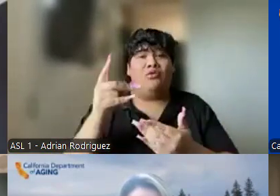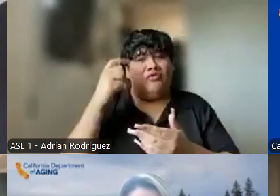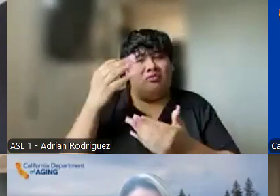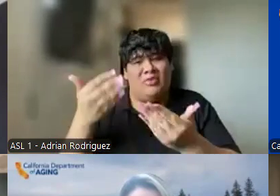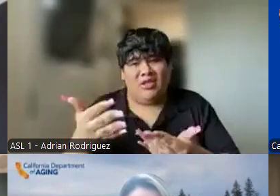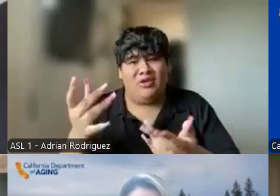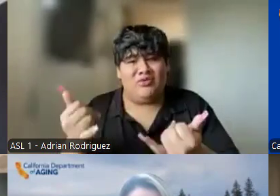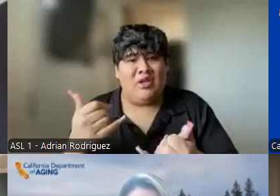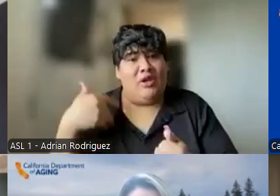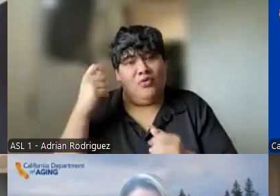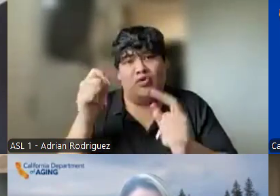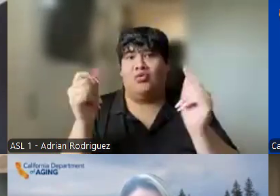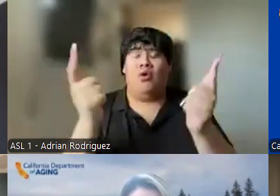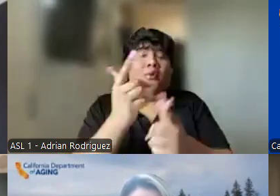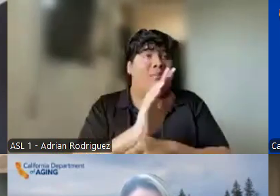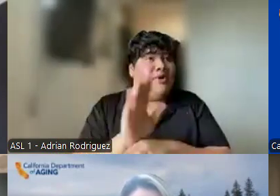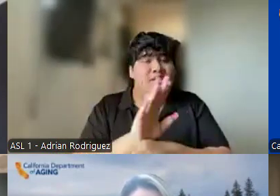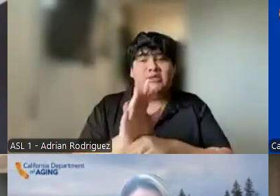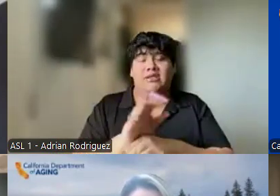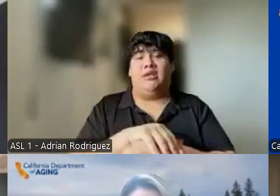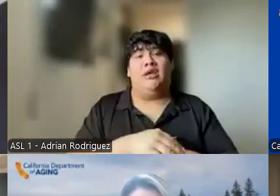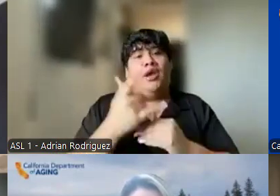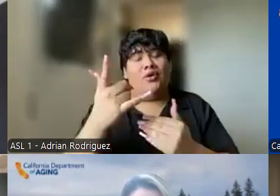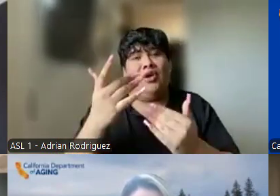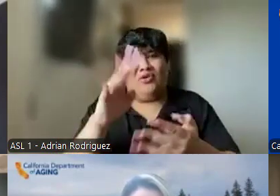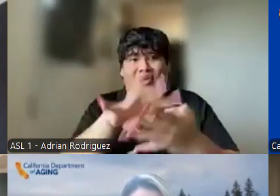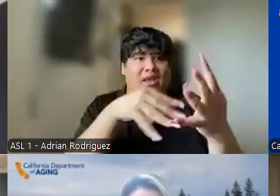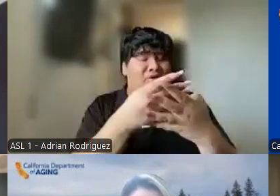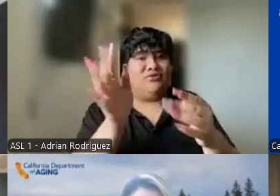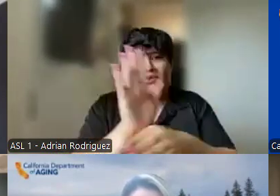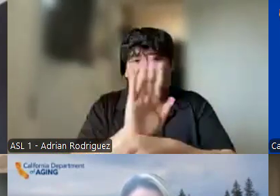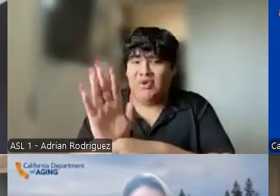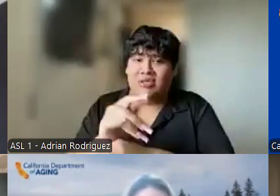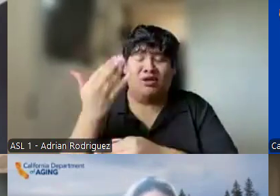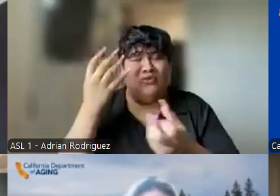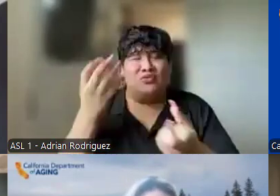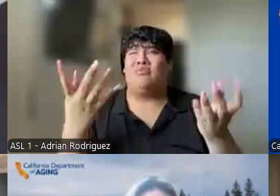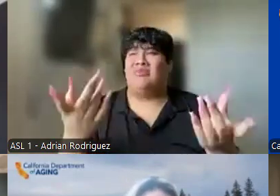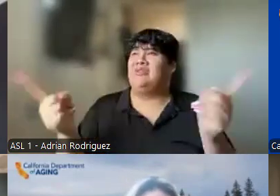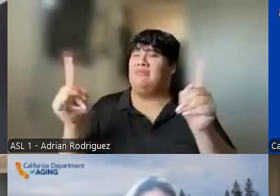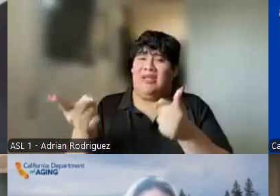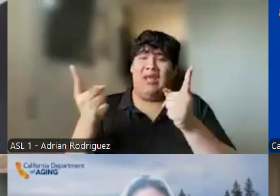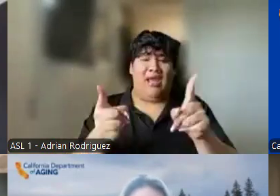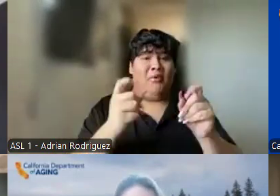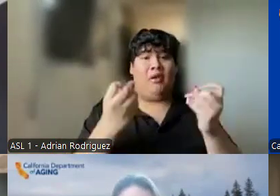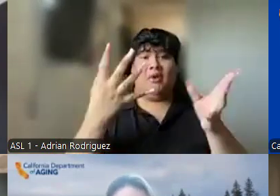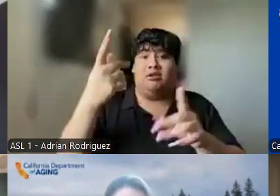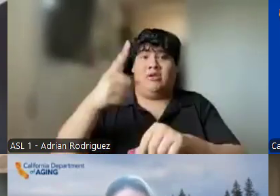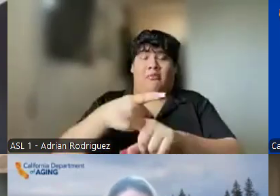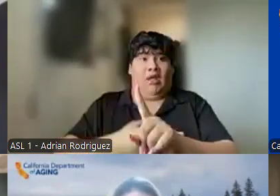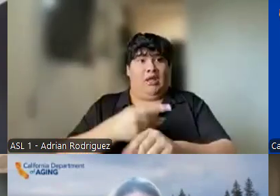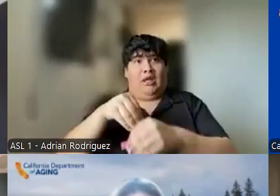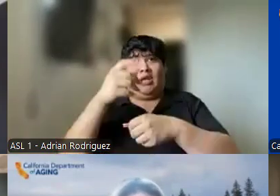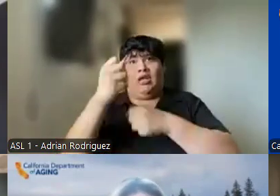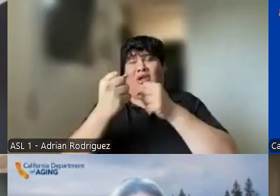know how busy you all are and how full your calendars are and how much is going on in the longest month of the year. My gosh, it's